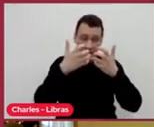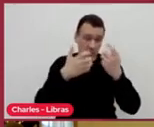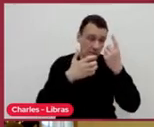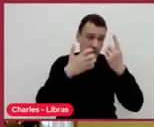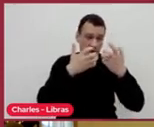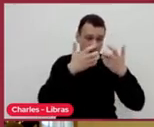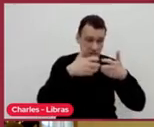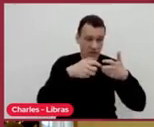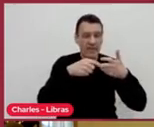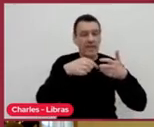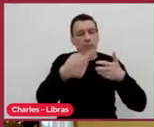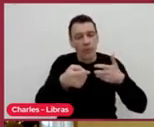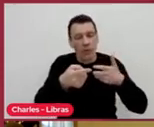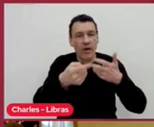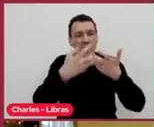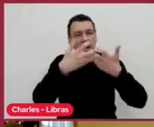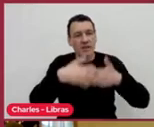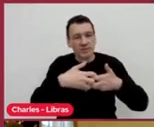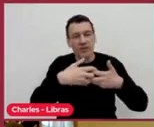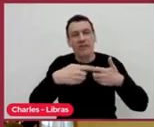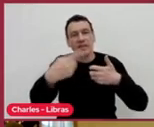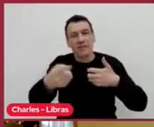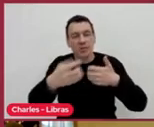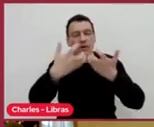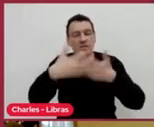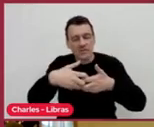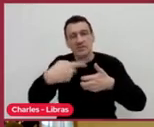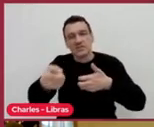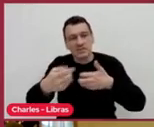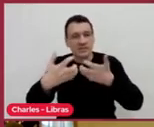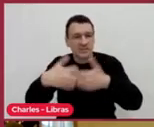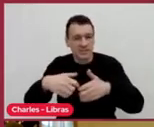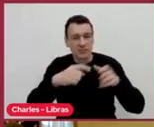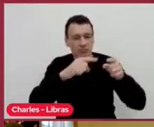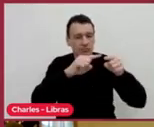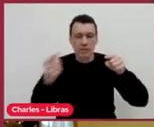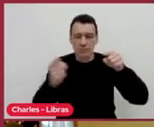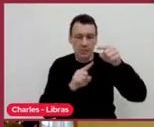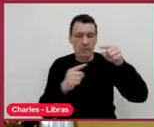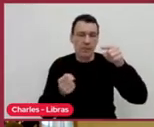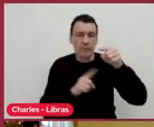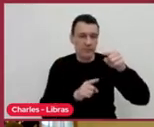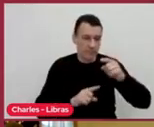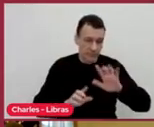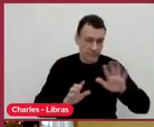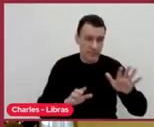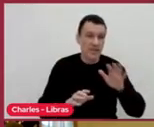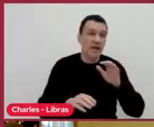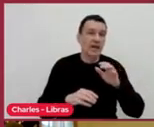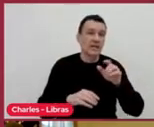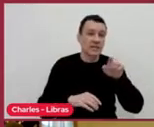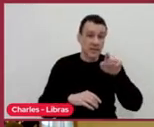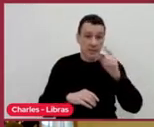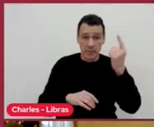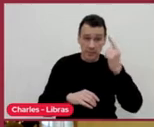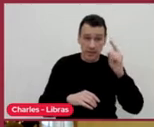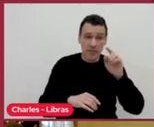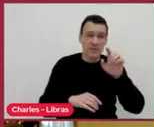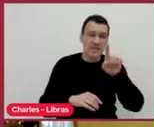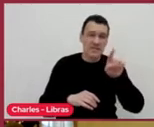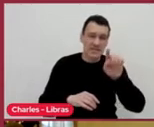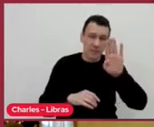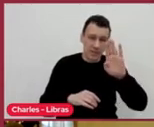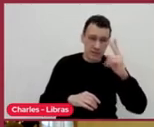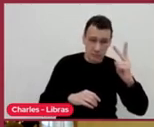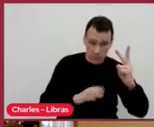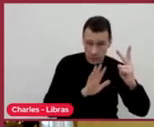2. So I'm going to do the same queries here, and I get Z3 and B2. And